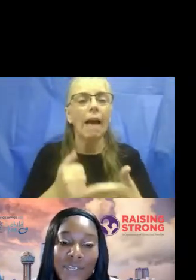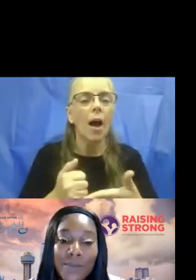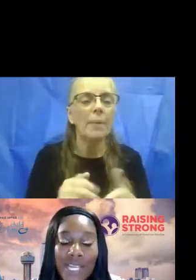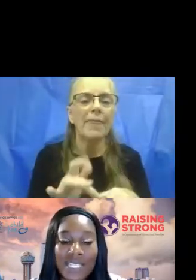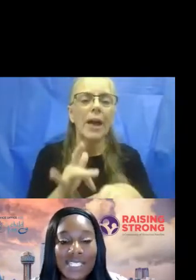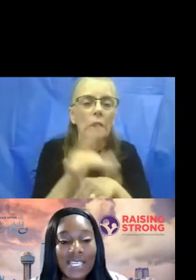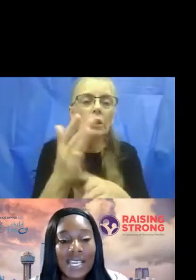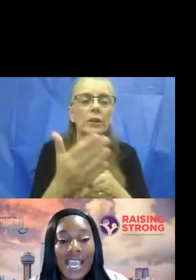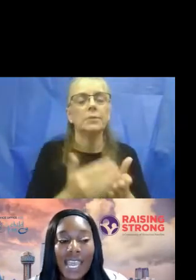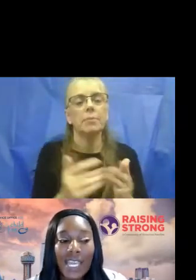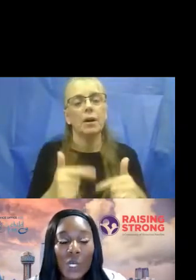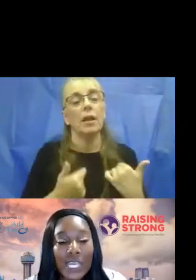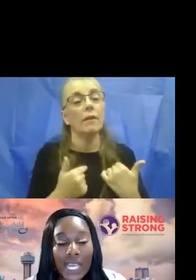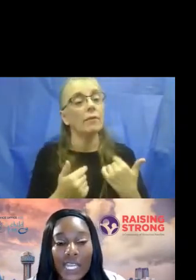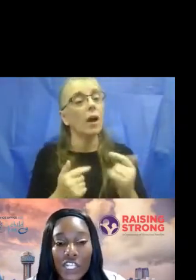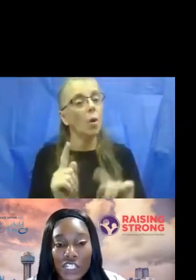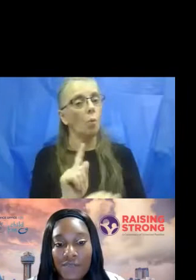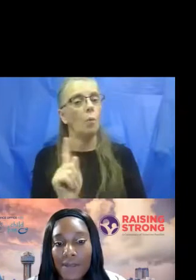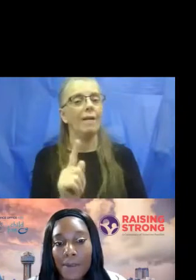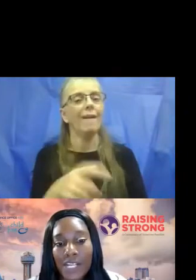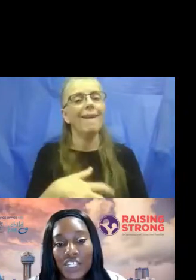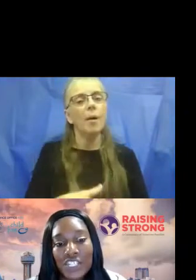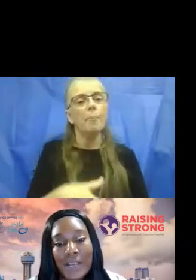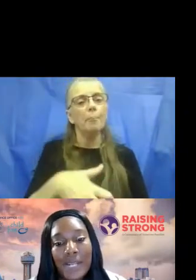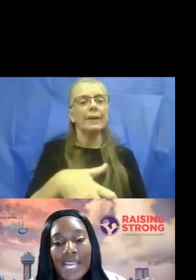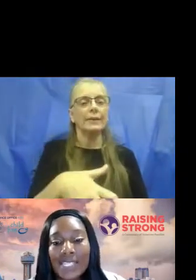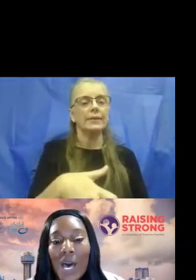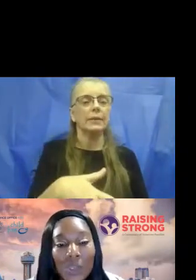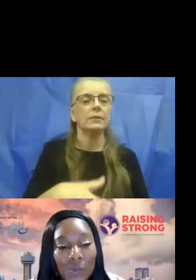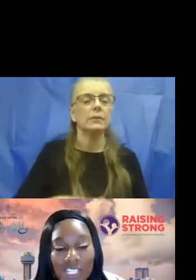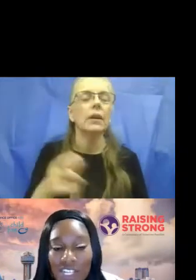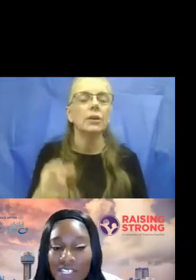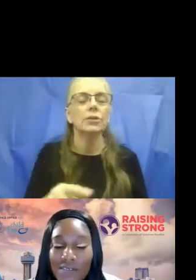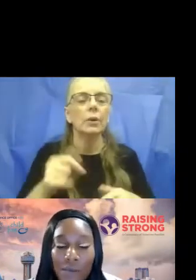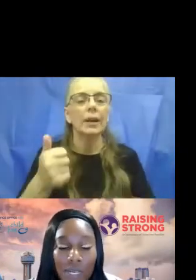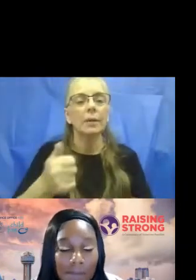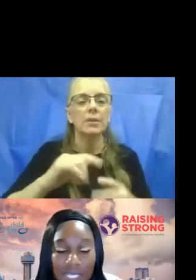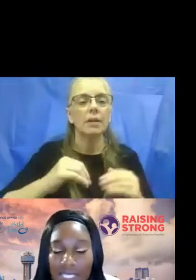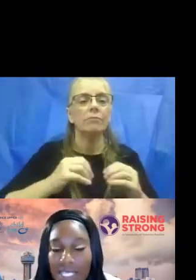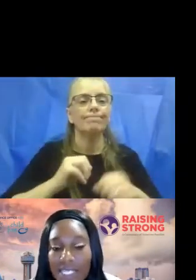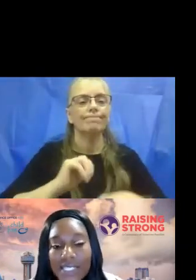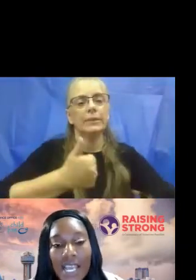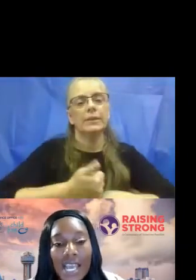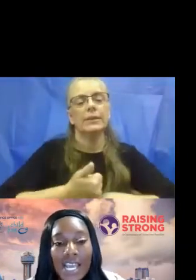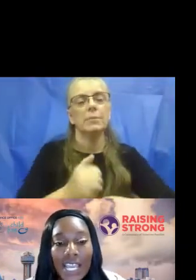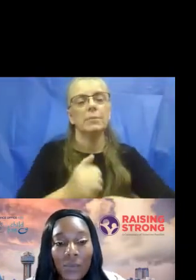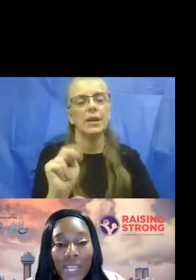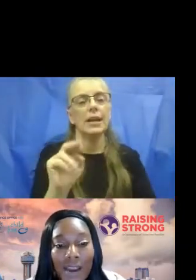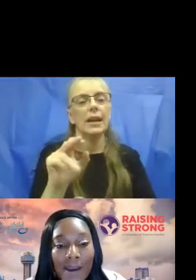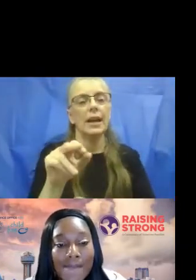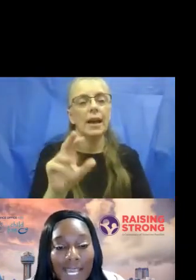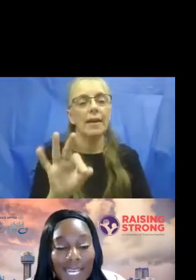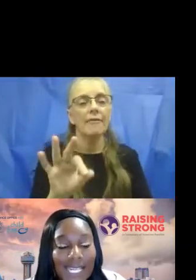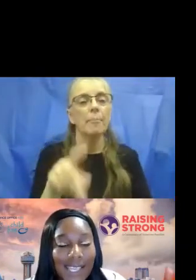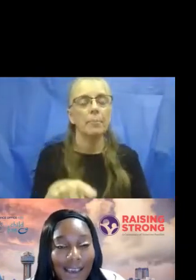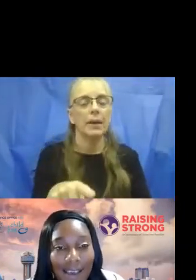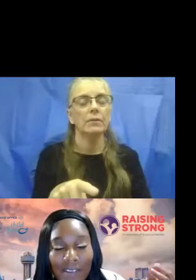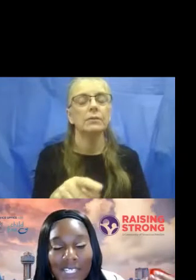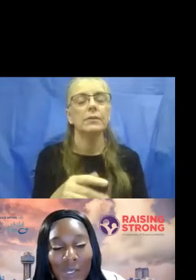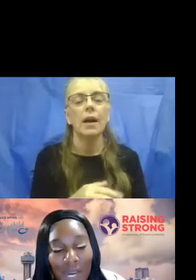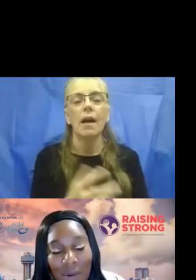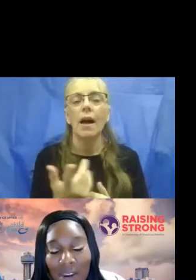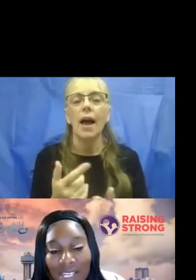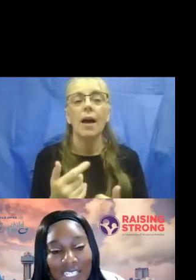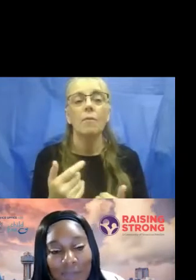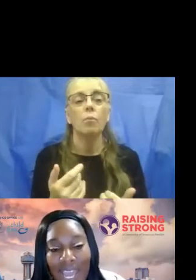that was during pregnancy, and created Nurse Family Partnership and has all the research of 40 plus years. And we are products of